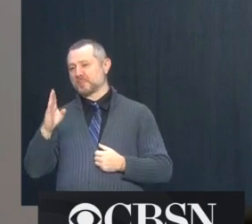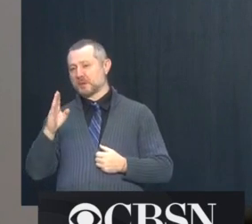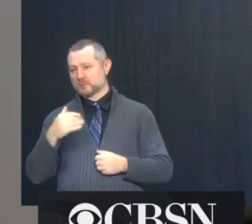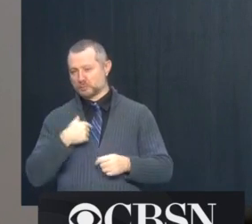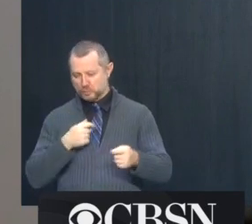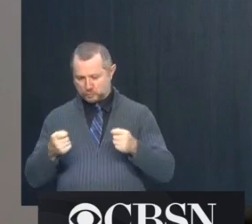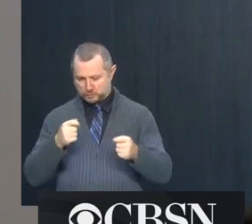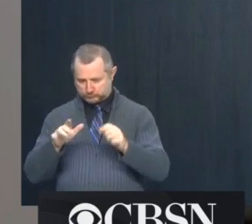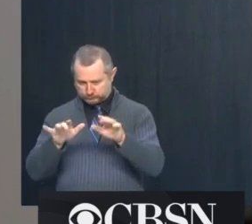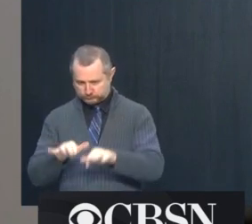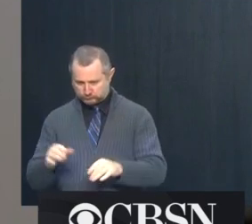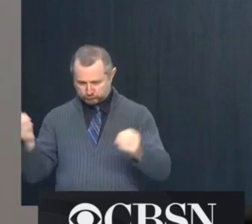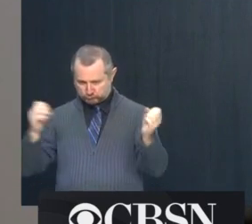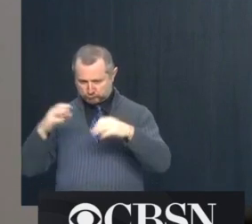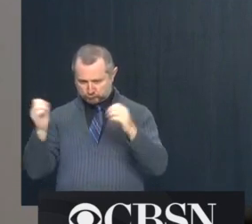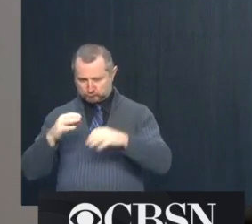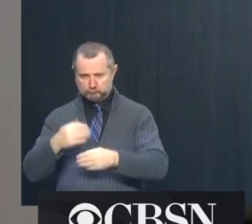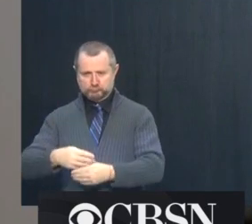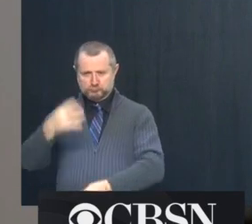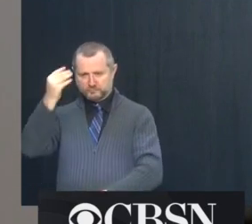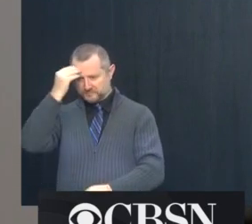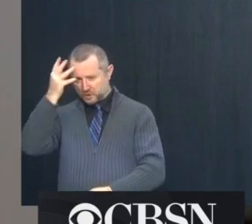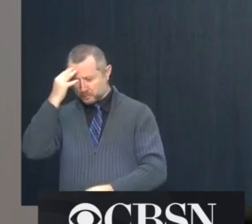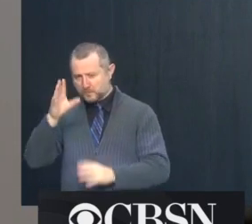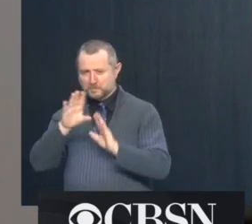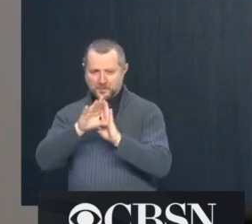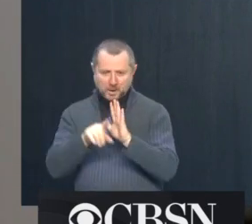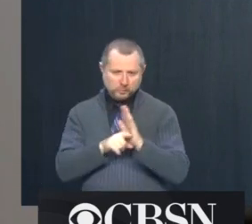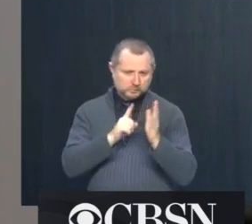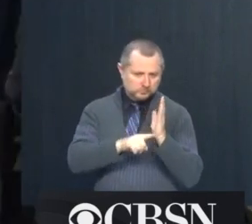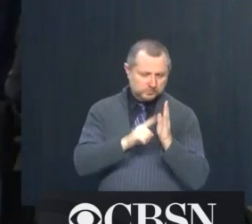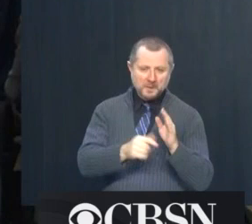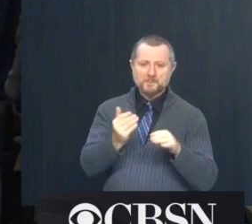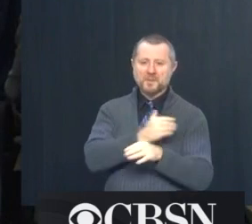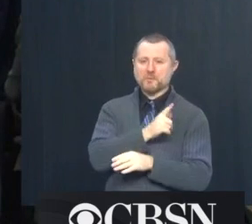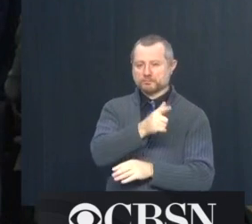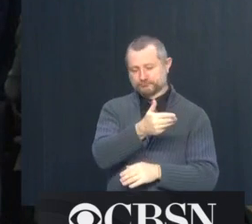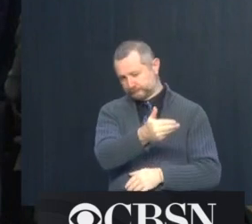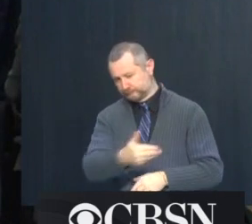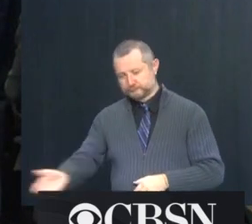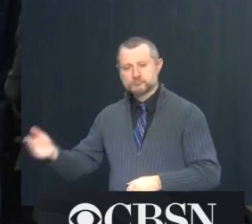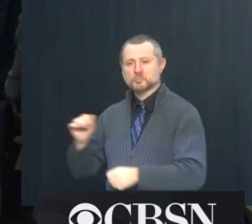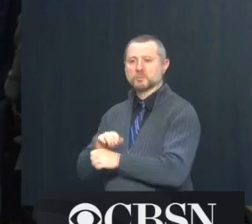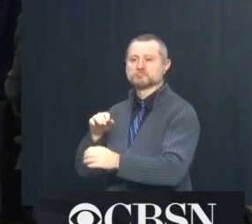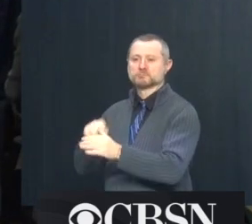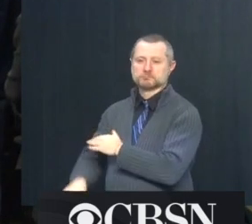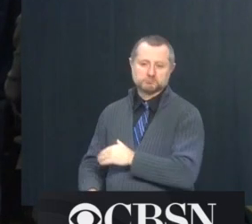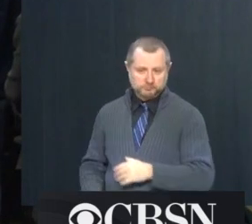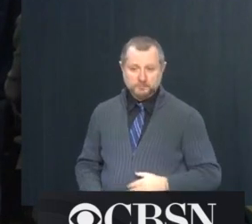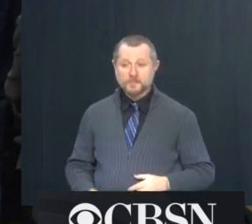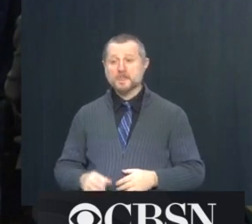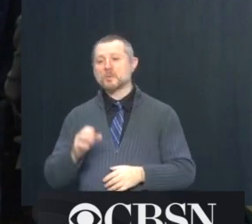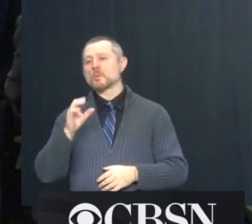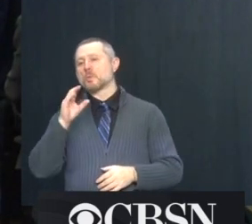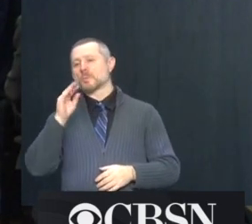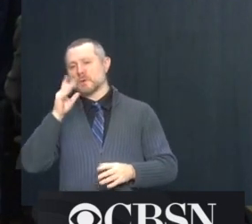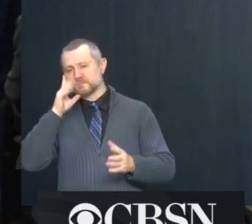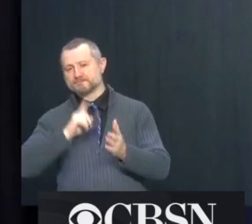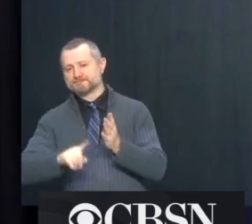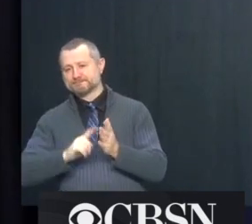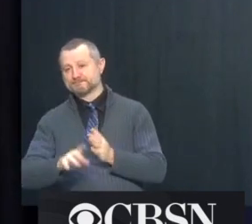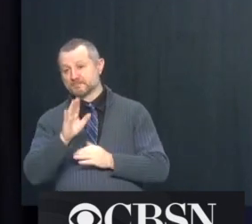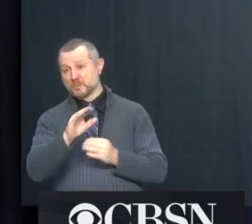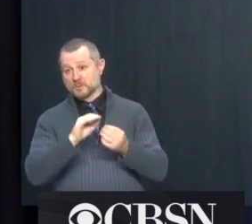we helped with the background checks and everything else so they could easily go right into the facility. We will confirm the chancellor's numbers. If they are